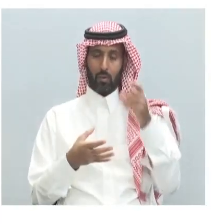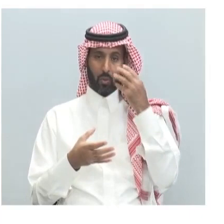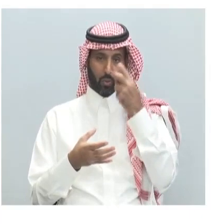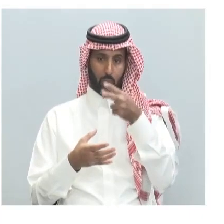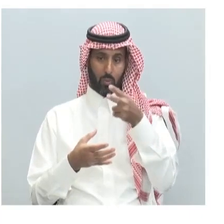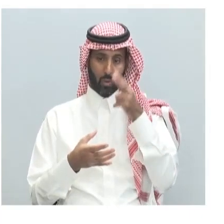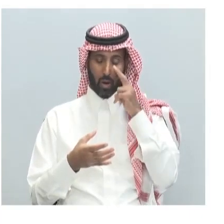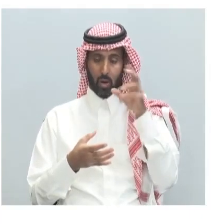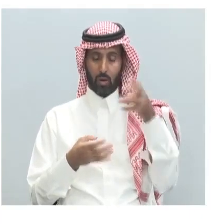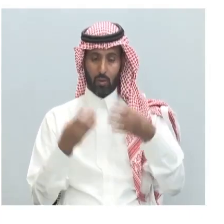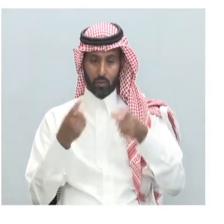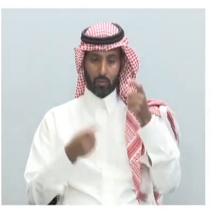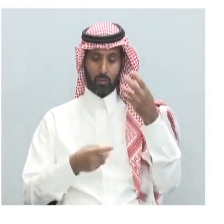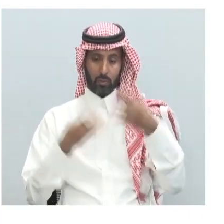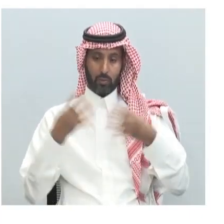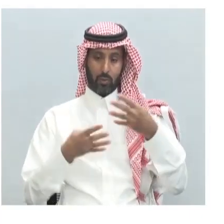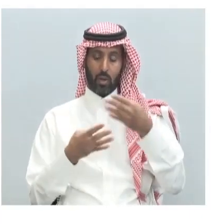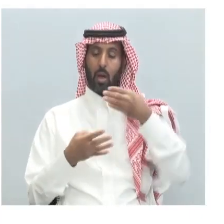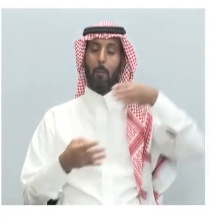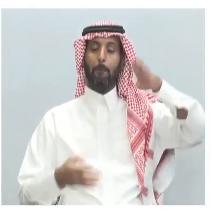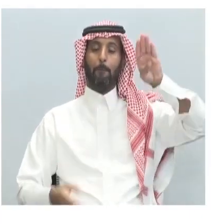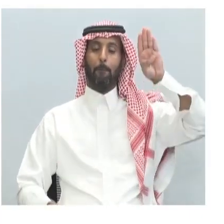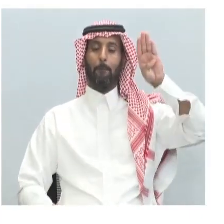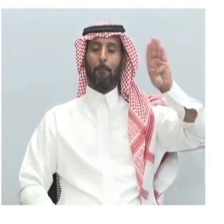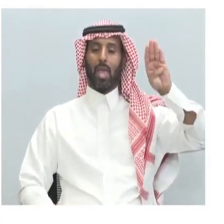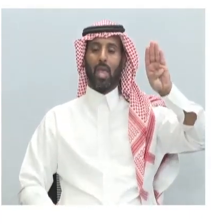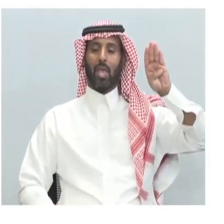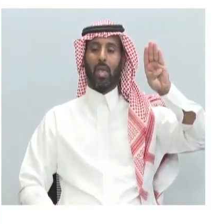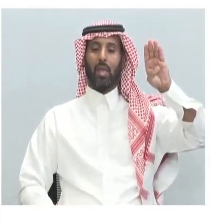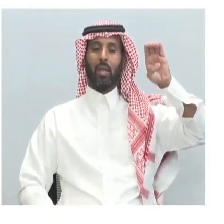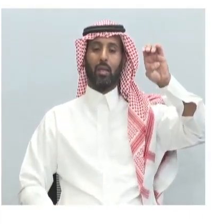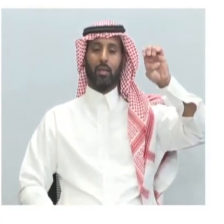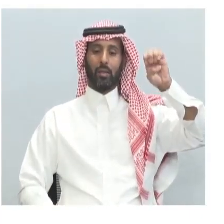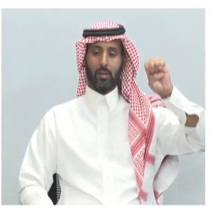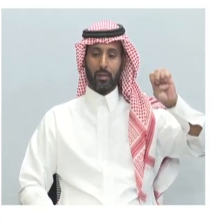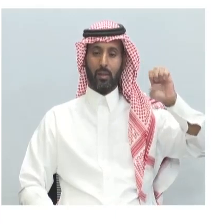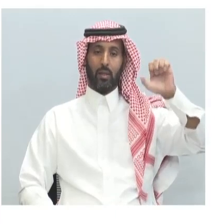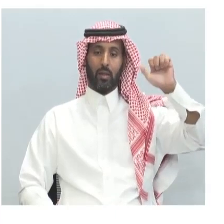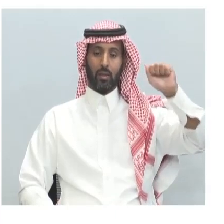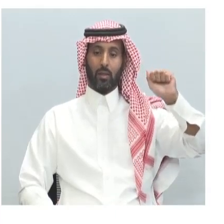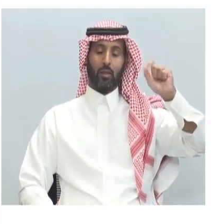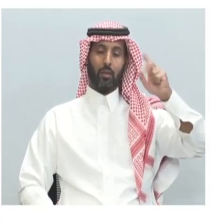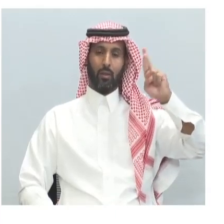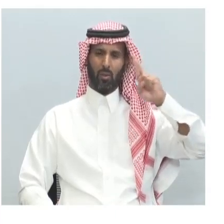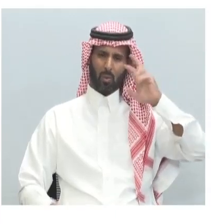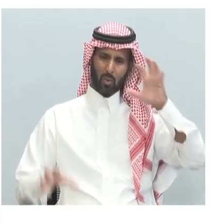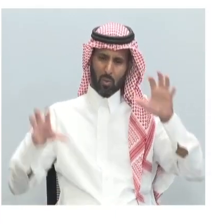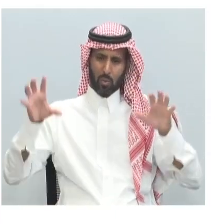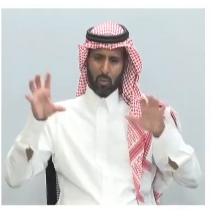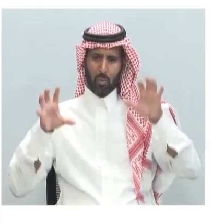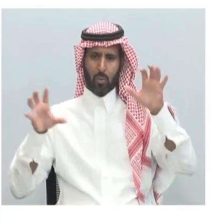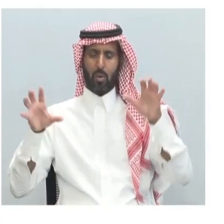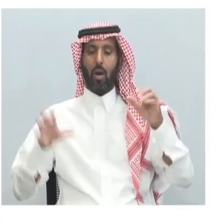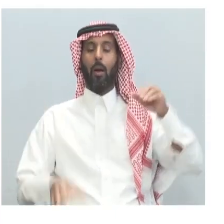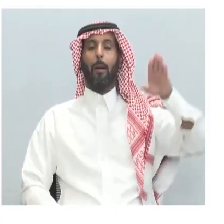We have the first picture here. We have, what is this animal? A bear, excellent. We have a bear.